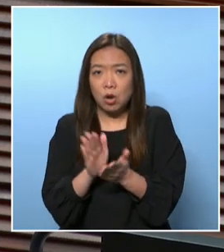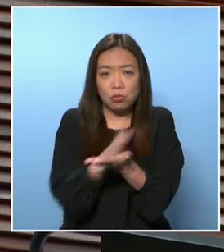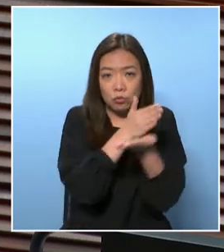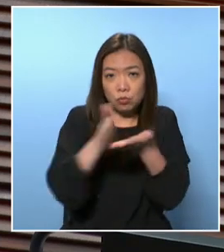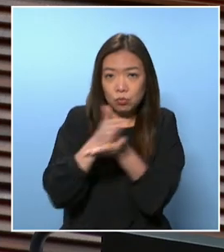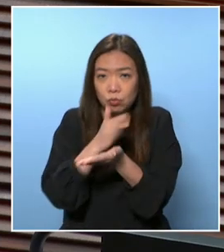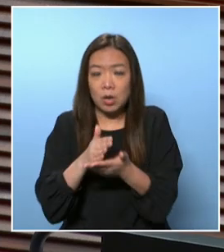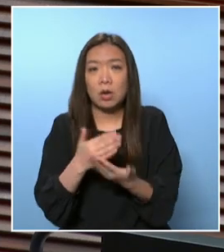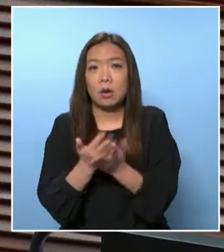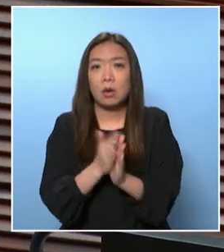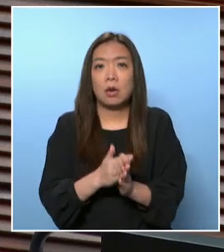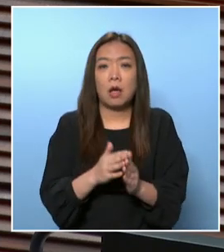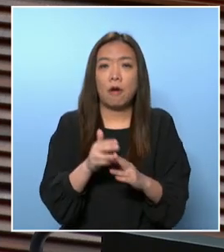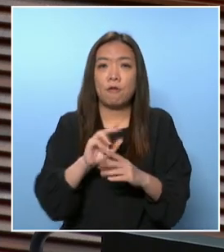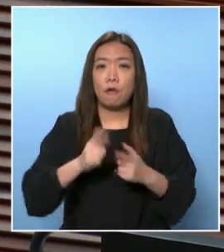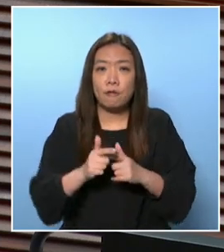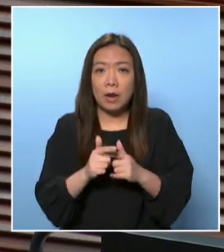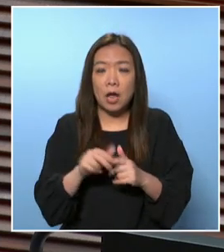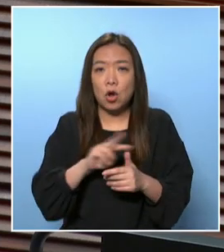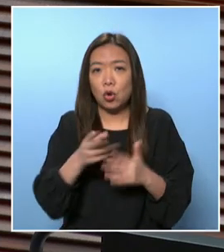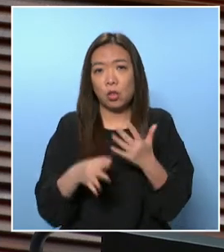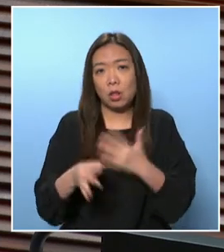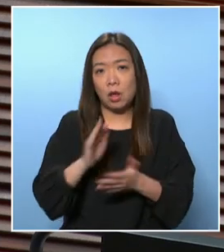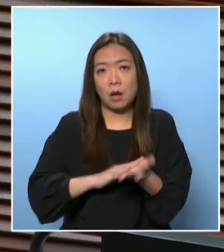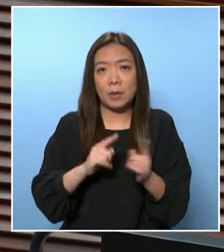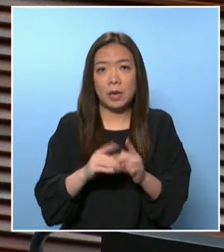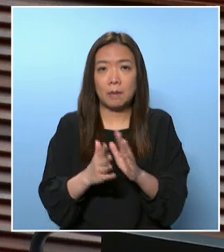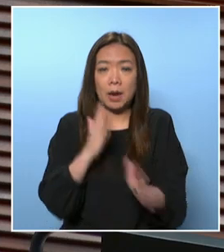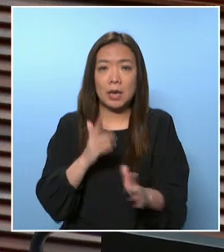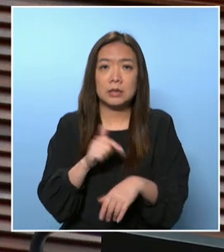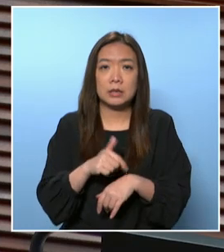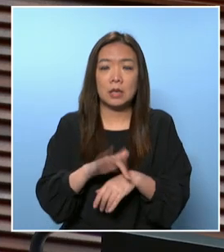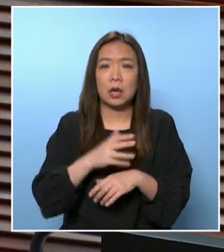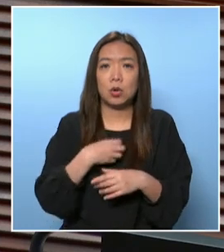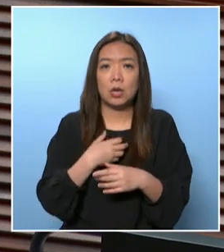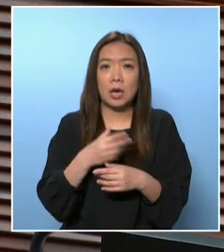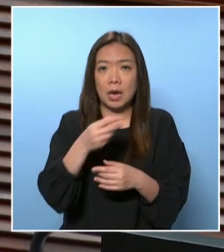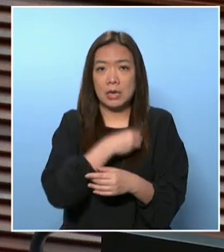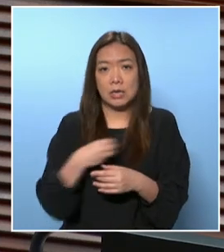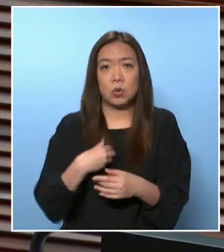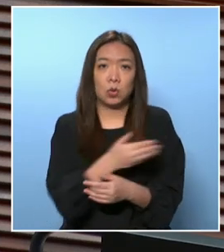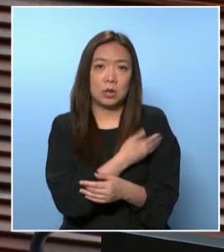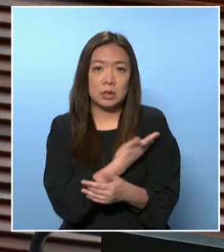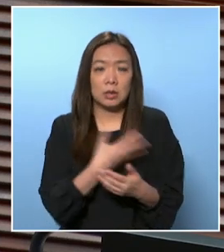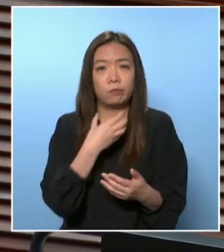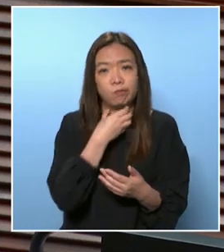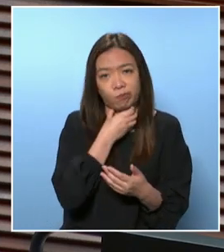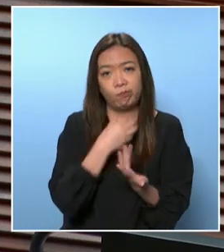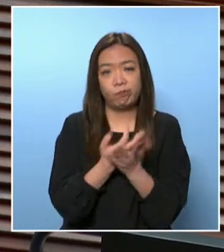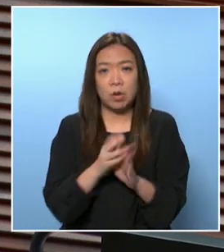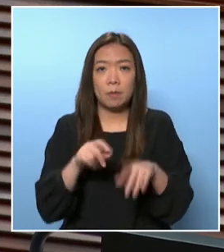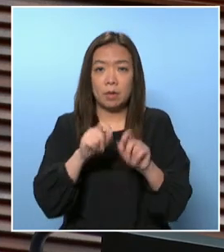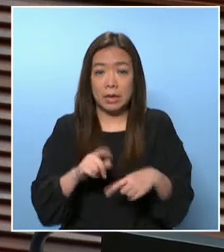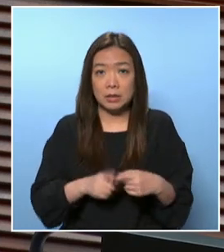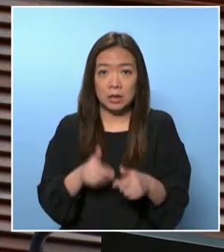is trying to adopt the narrow upstream, collaborate downstream, and divert midstream strategy. But given the tight